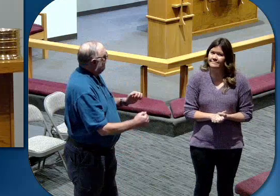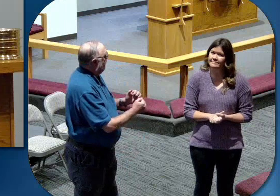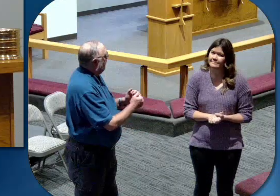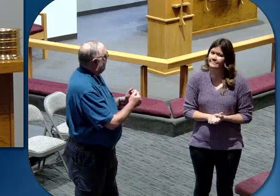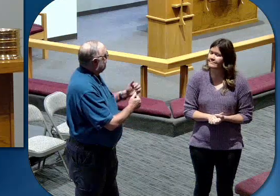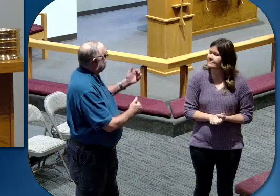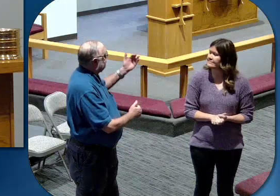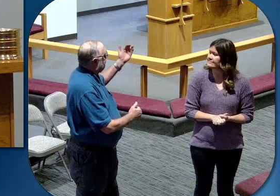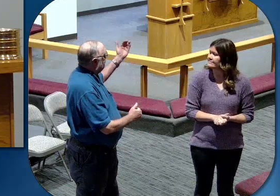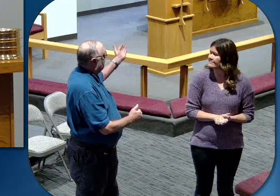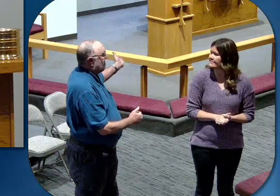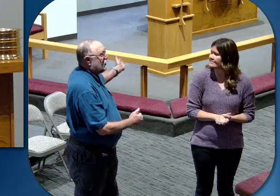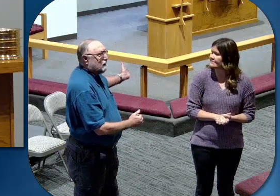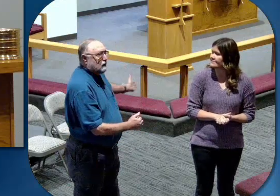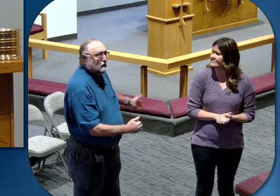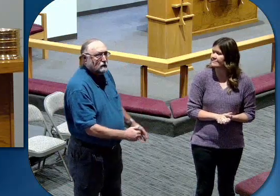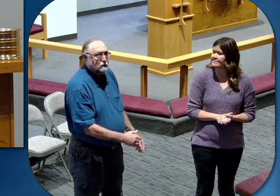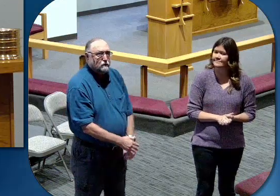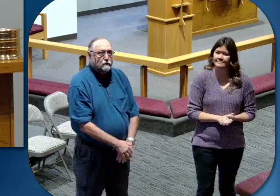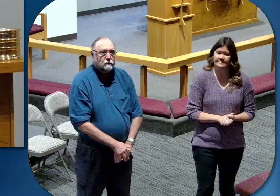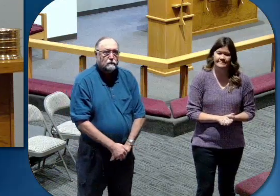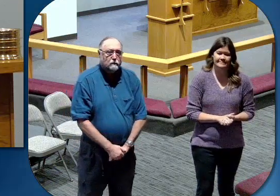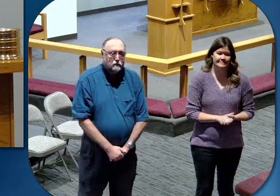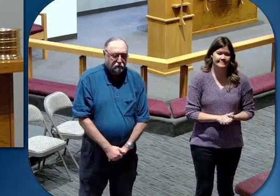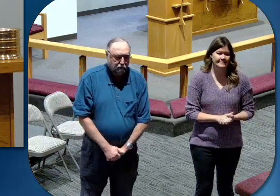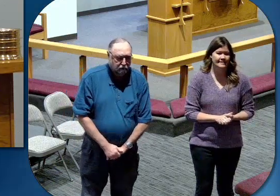And also with